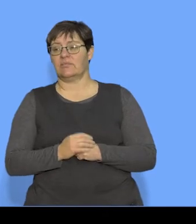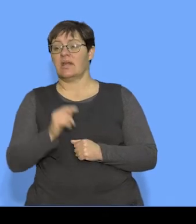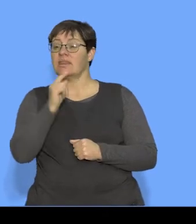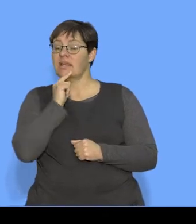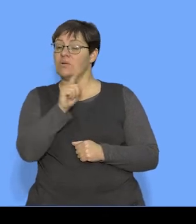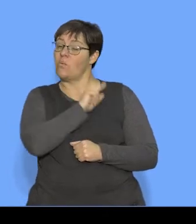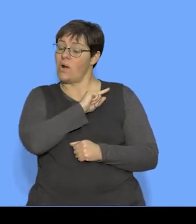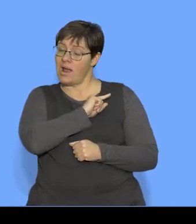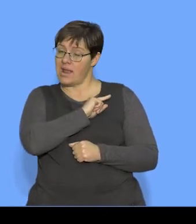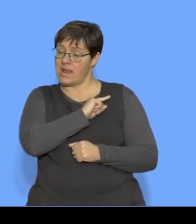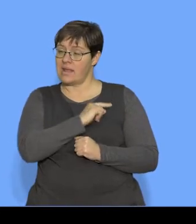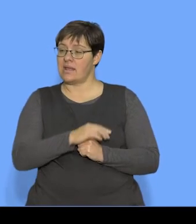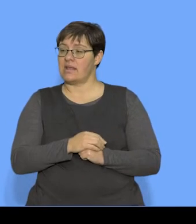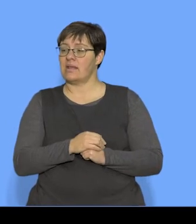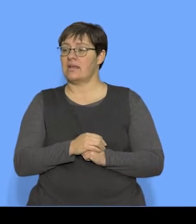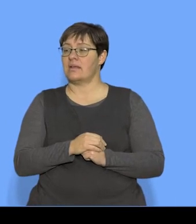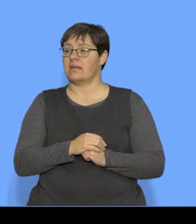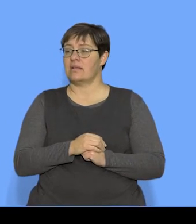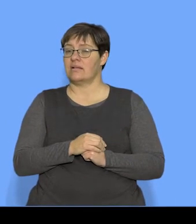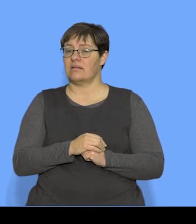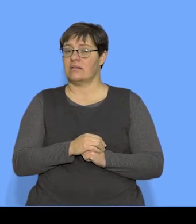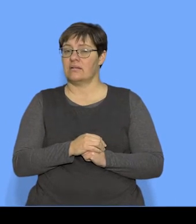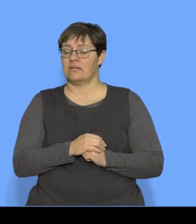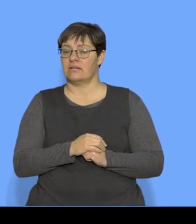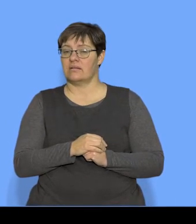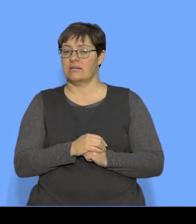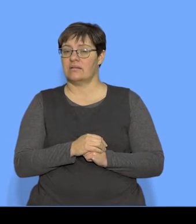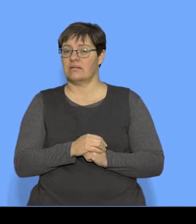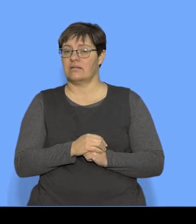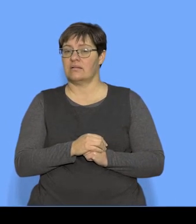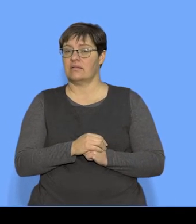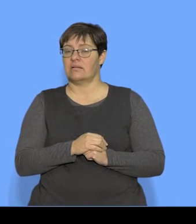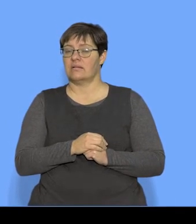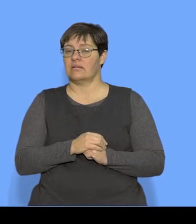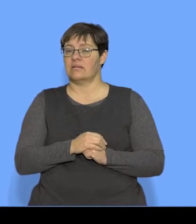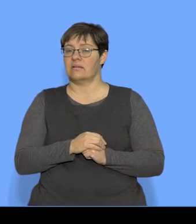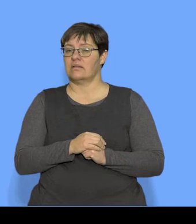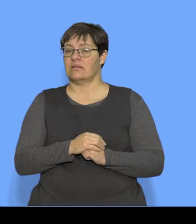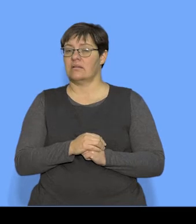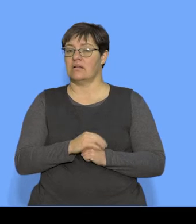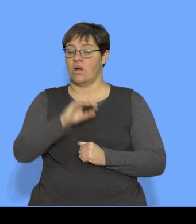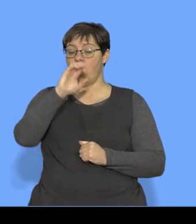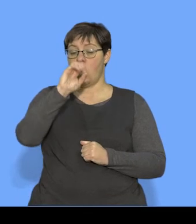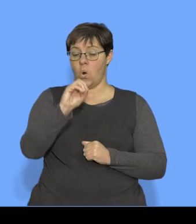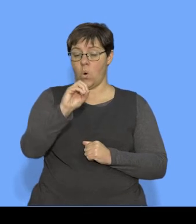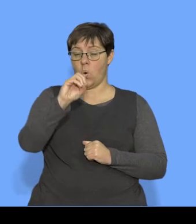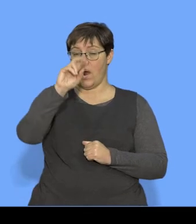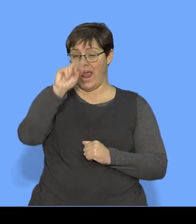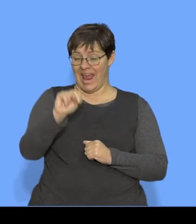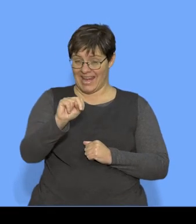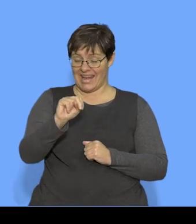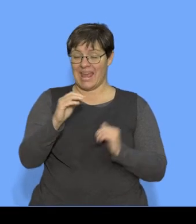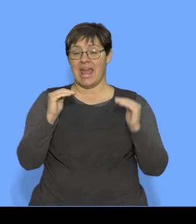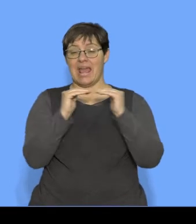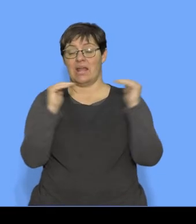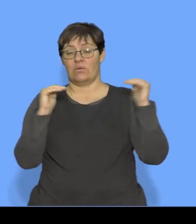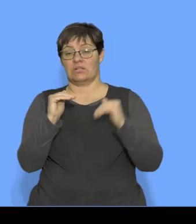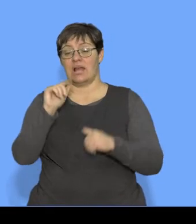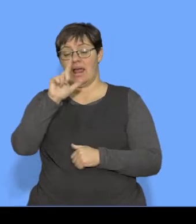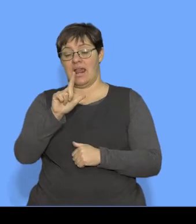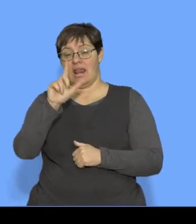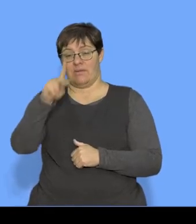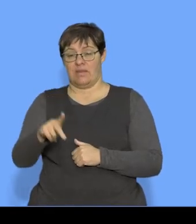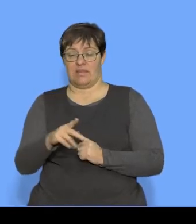then claim that my last thing that I wanted to actually do because of this was to say ON is equals